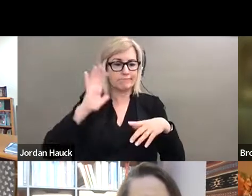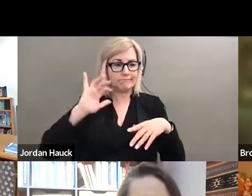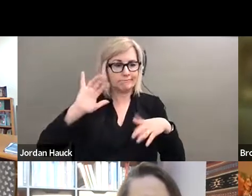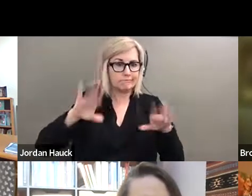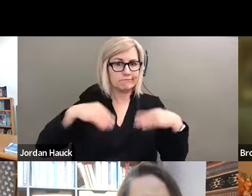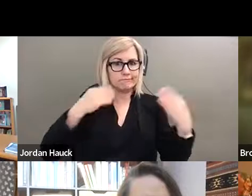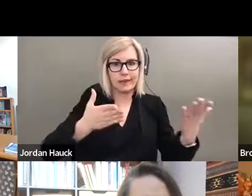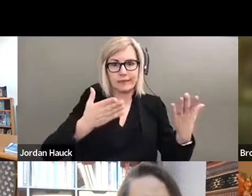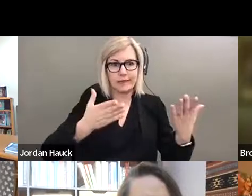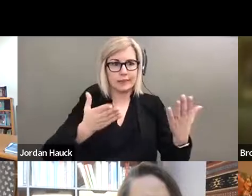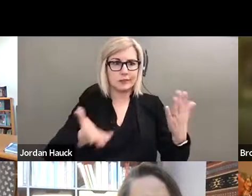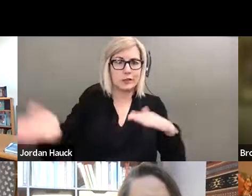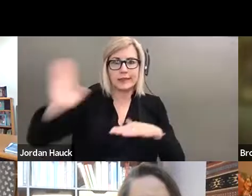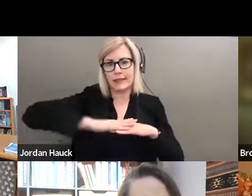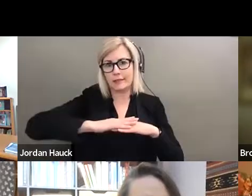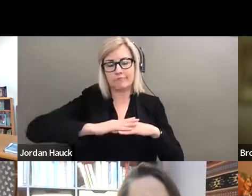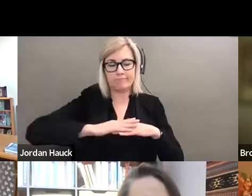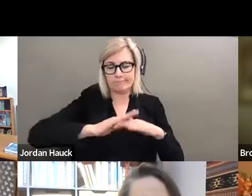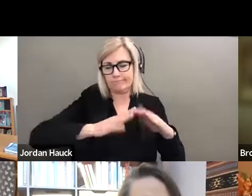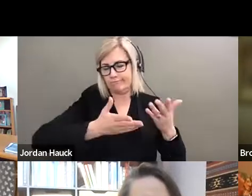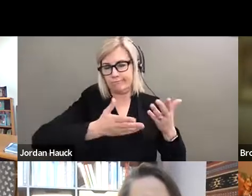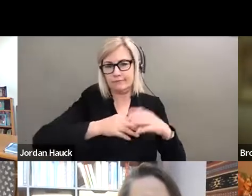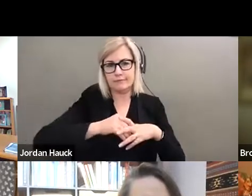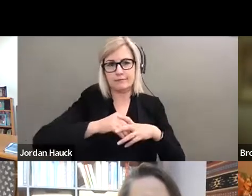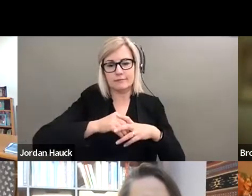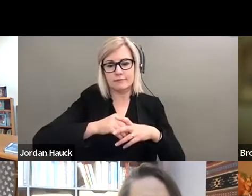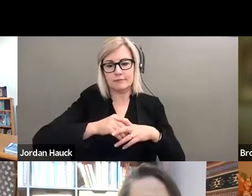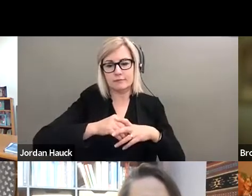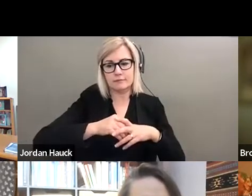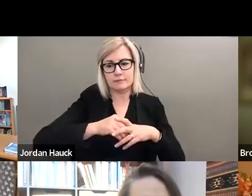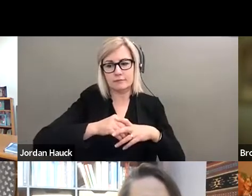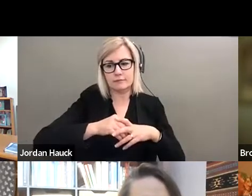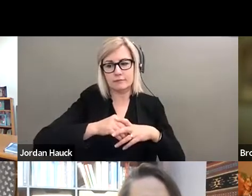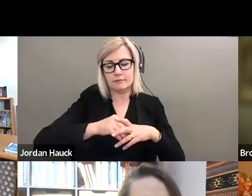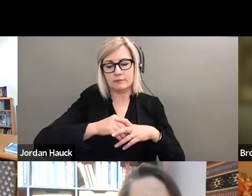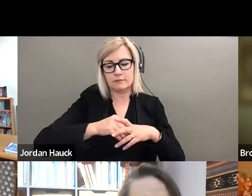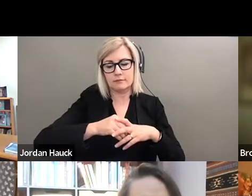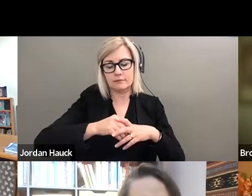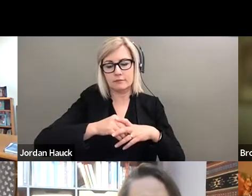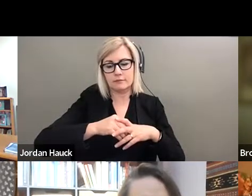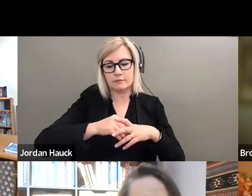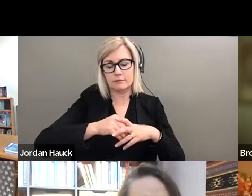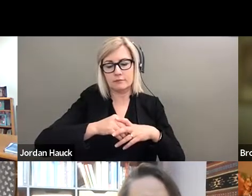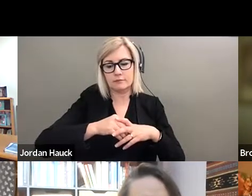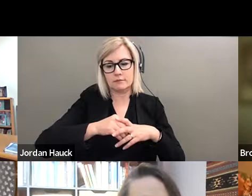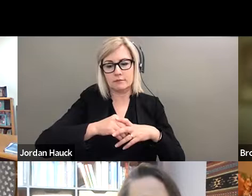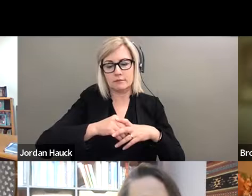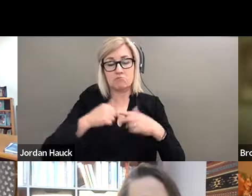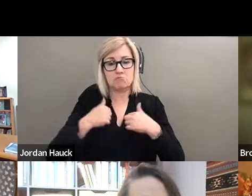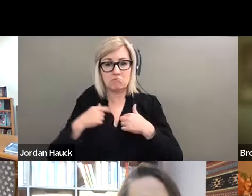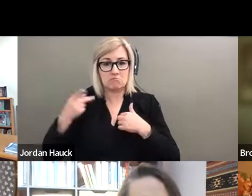provided throughout their day. And it's just, I know mine specifically was public education,